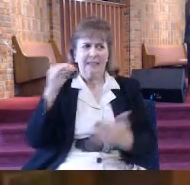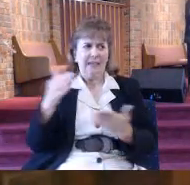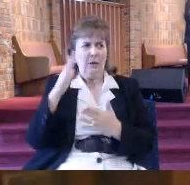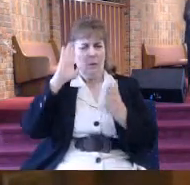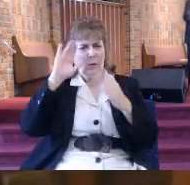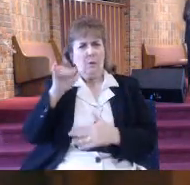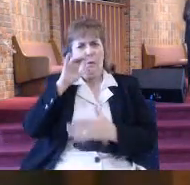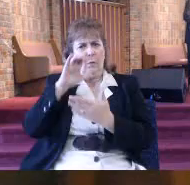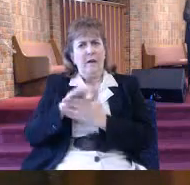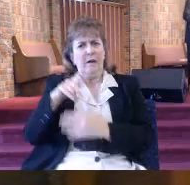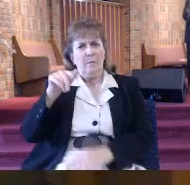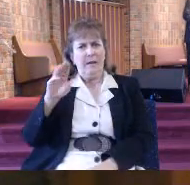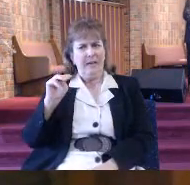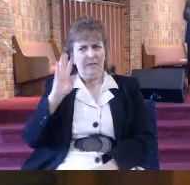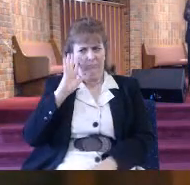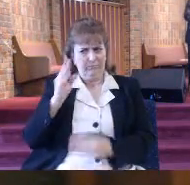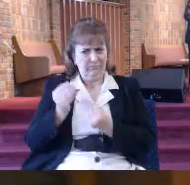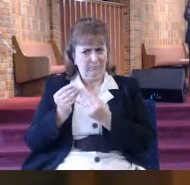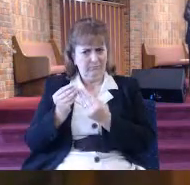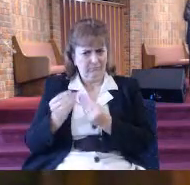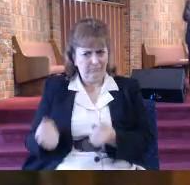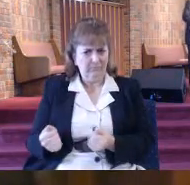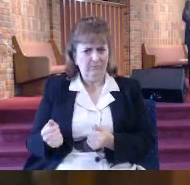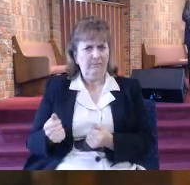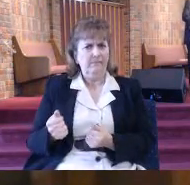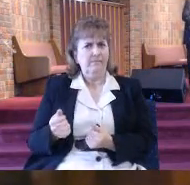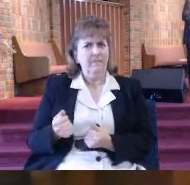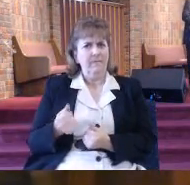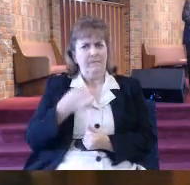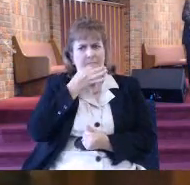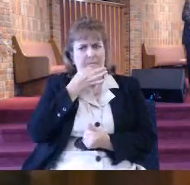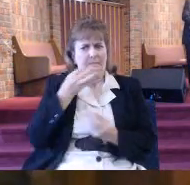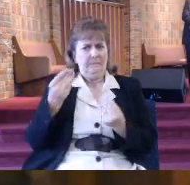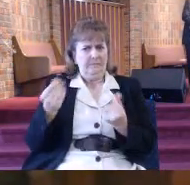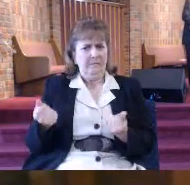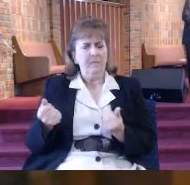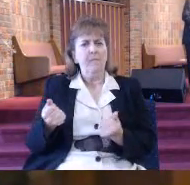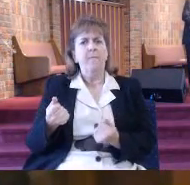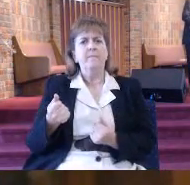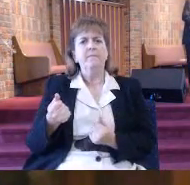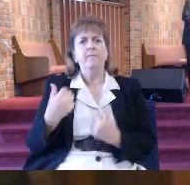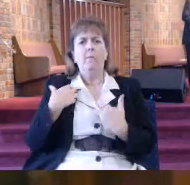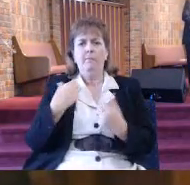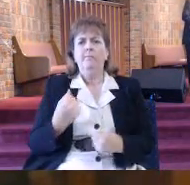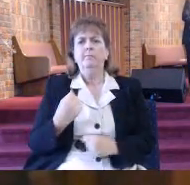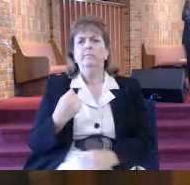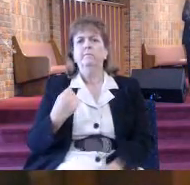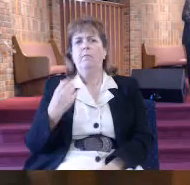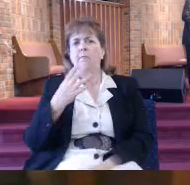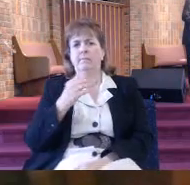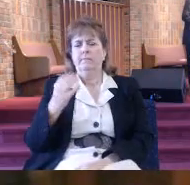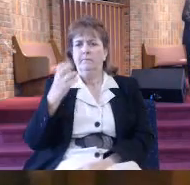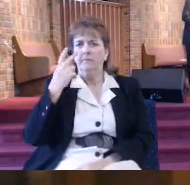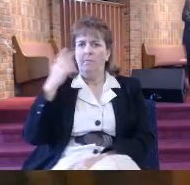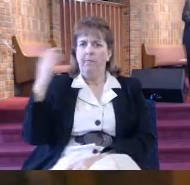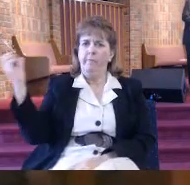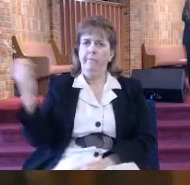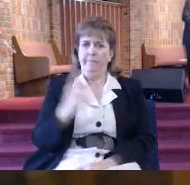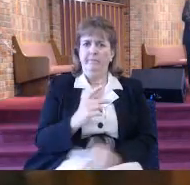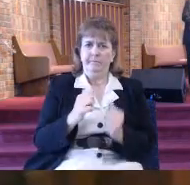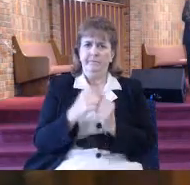Pam's situation is resolved quickly and effectively, and that they are back with us in our